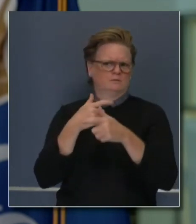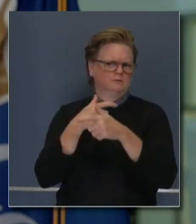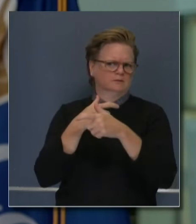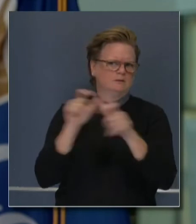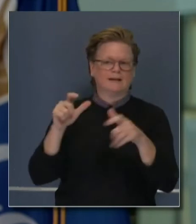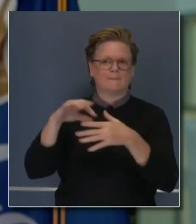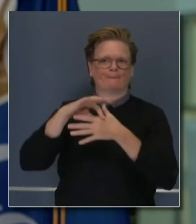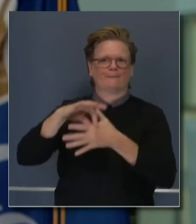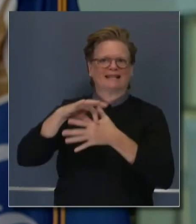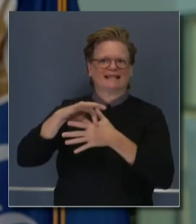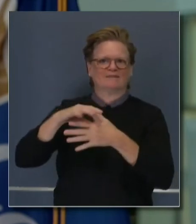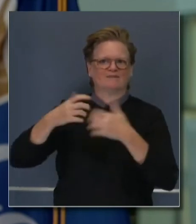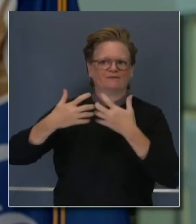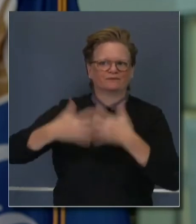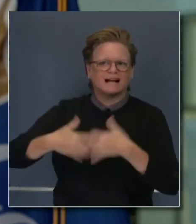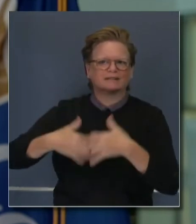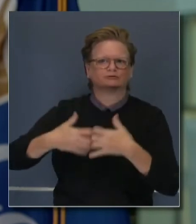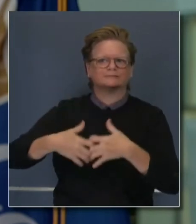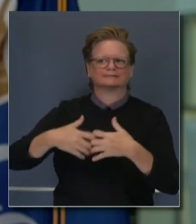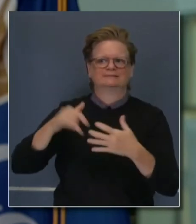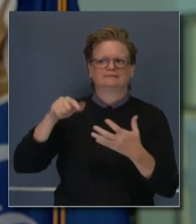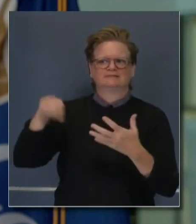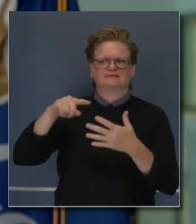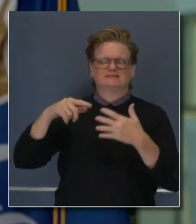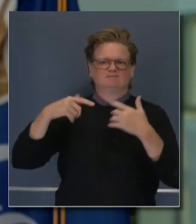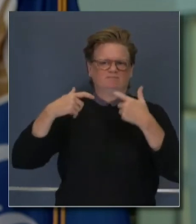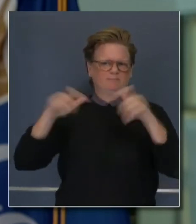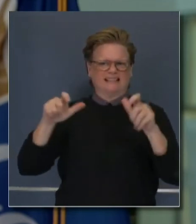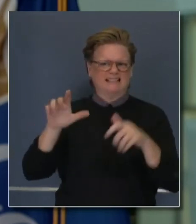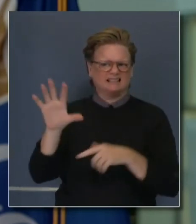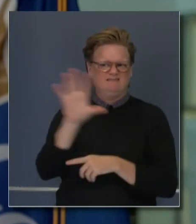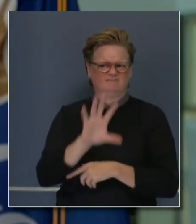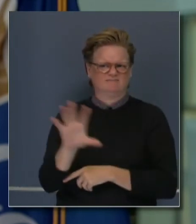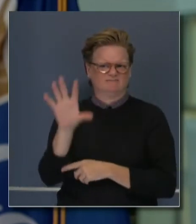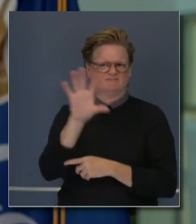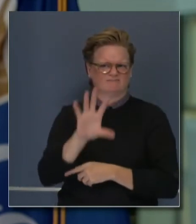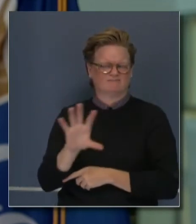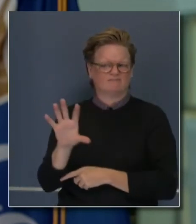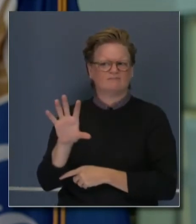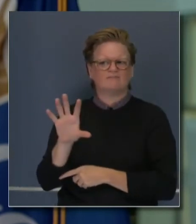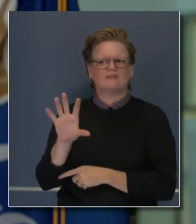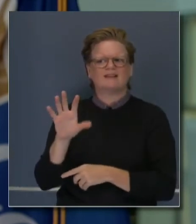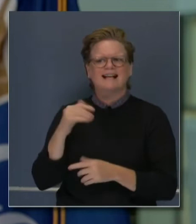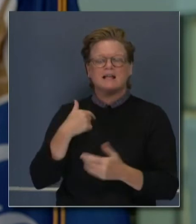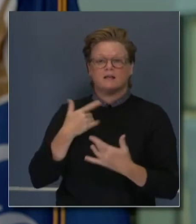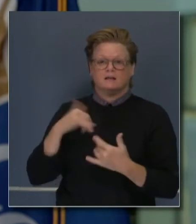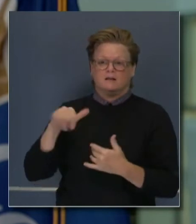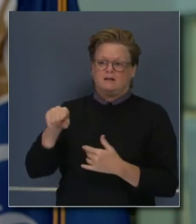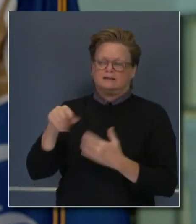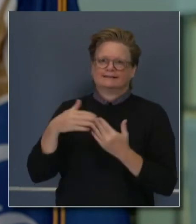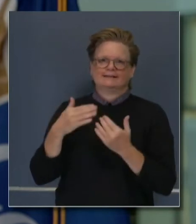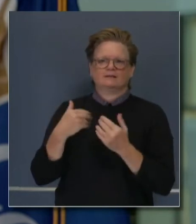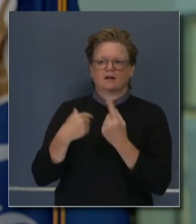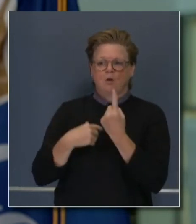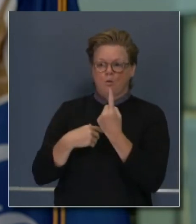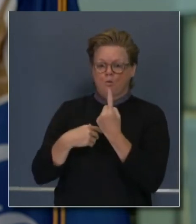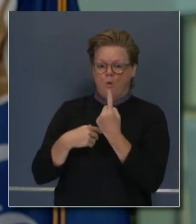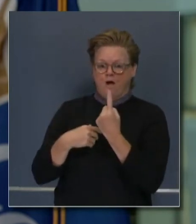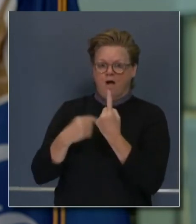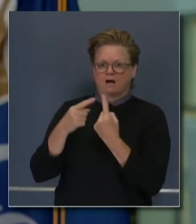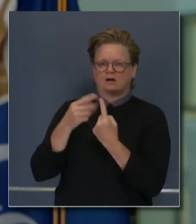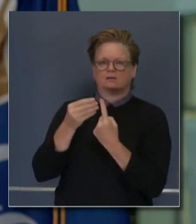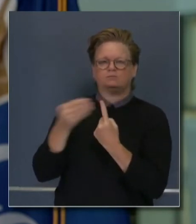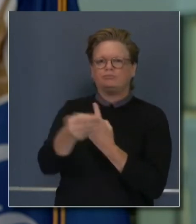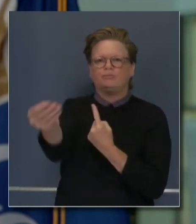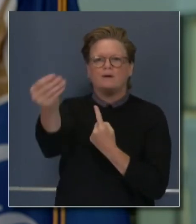like, where it's been a more dynamic process and, as I said, more and additional work that we hope we're